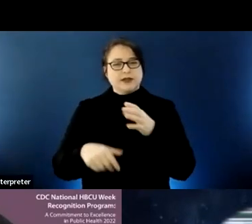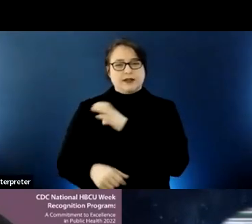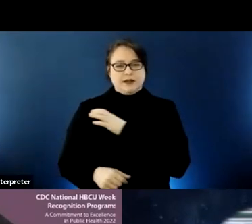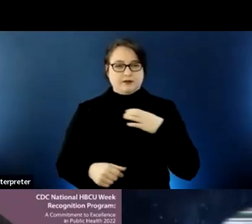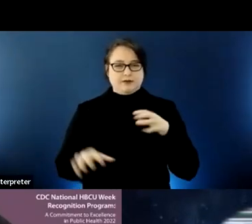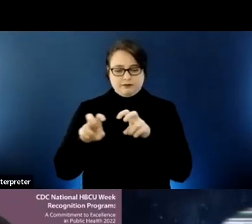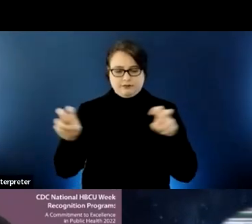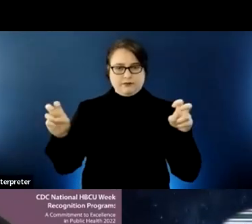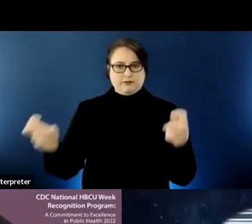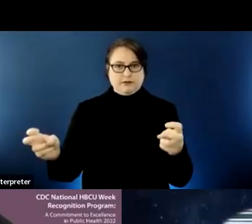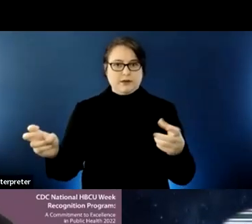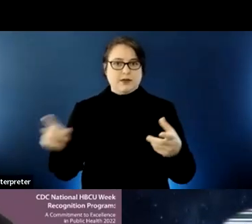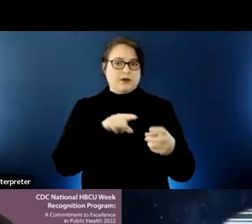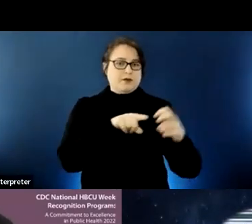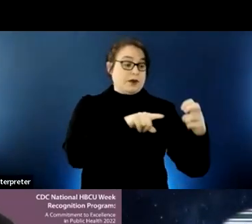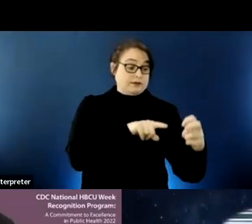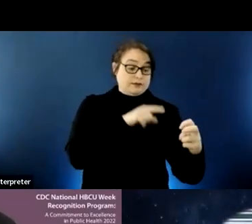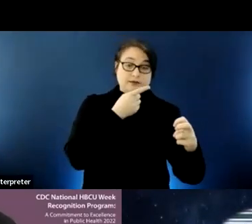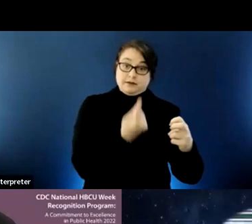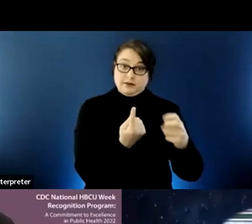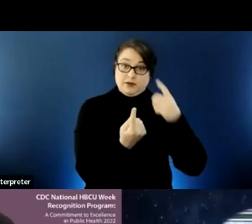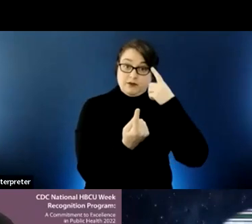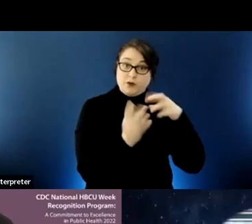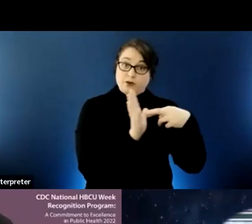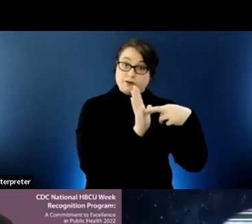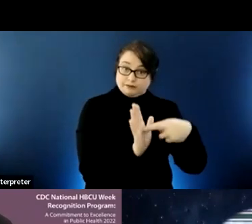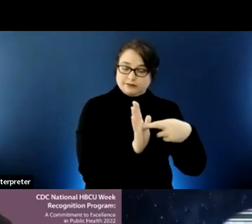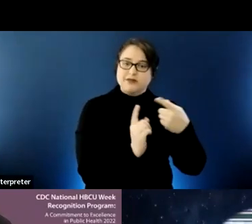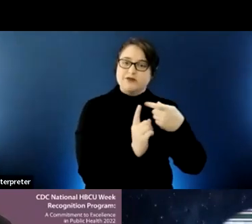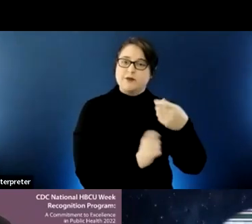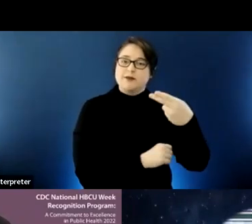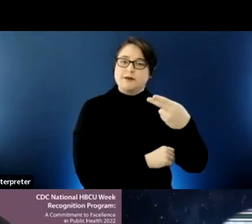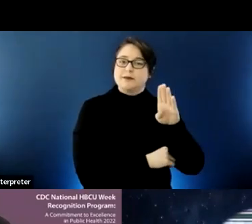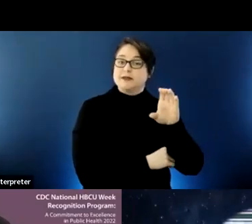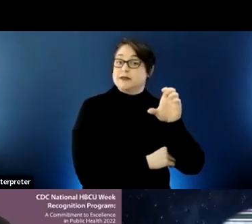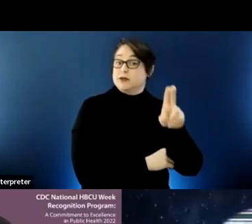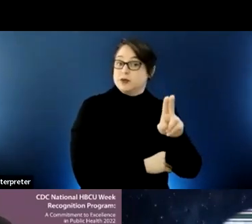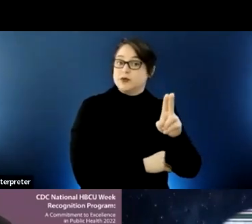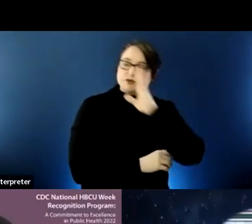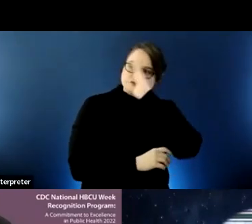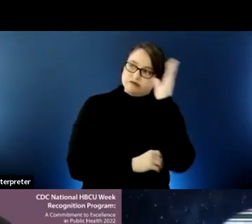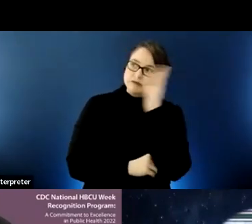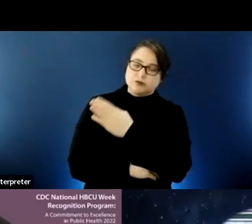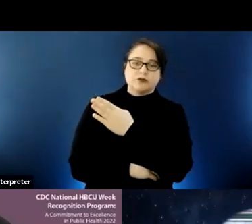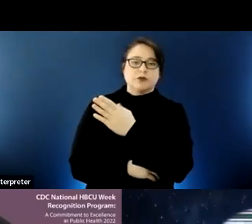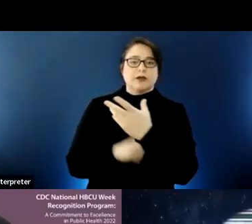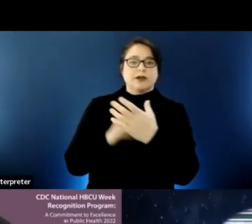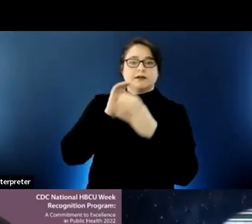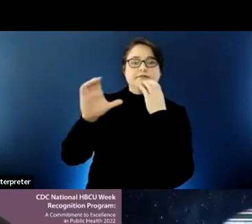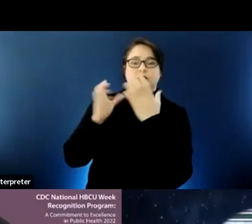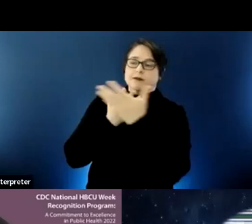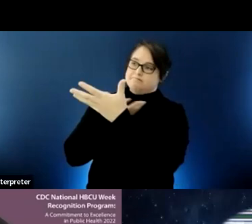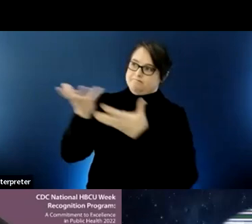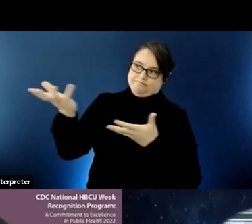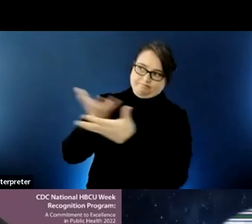council be set aside for a representative of HBCUs to directly convey information to the director, mm-hmm. and vice